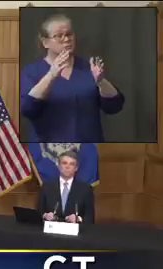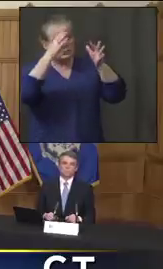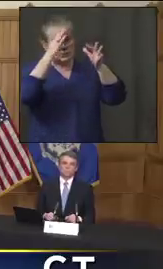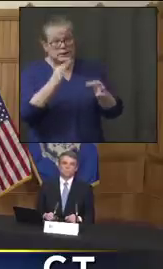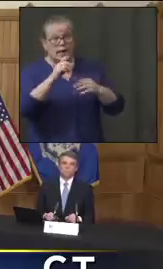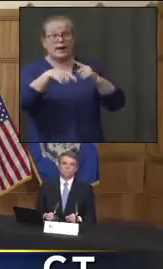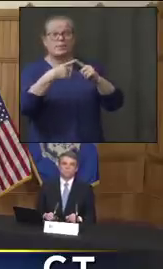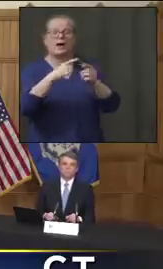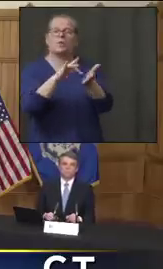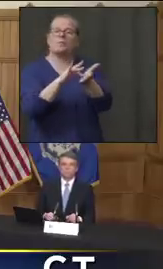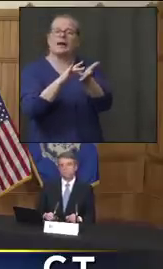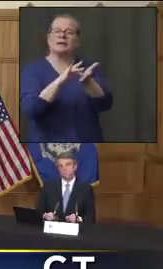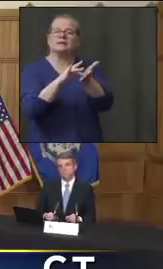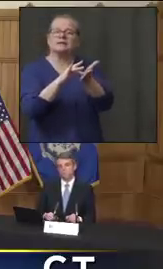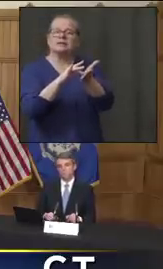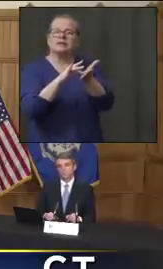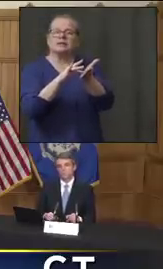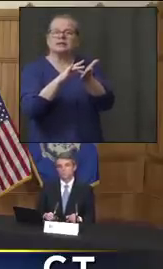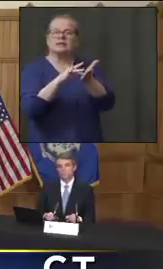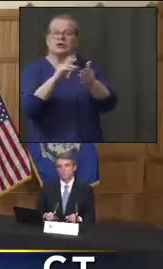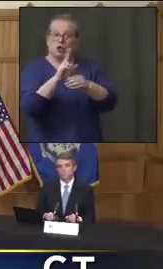up to the individual physicians?